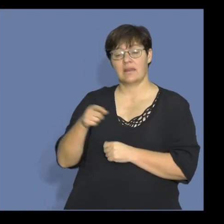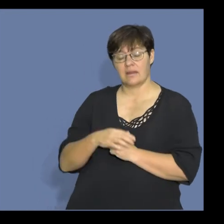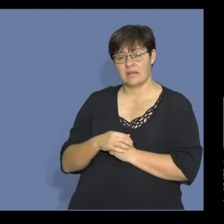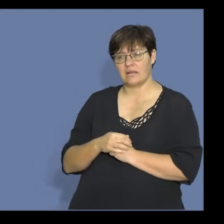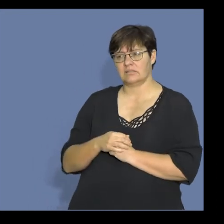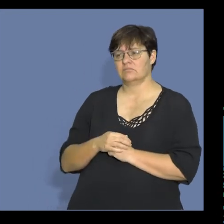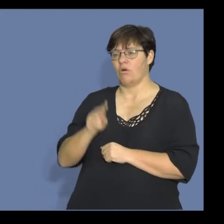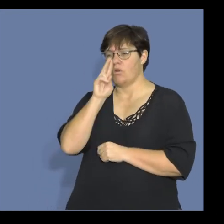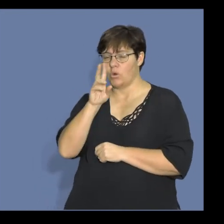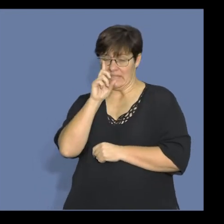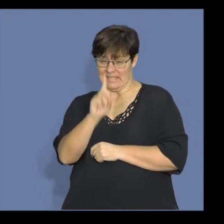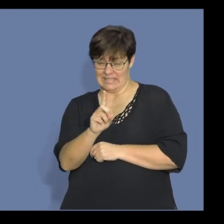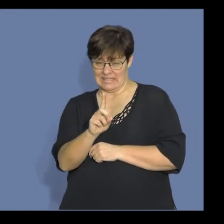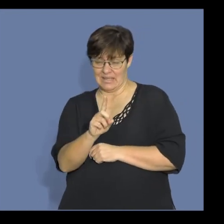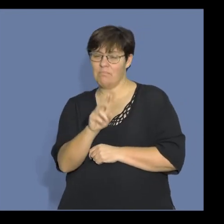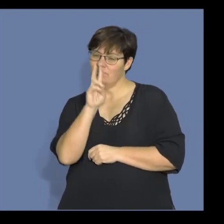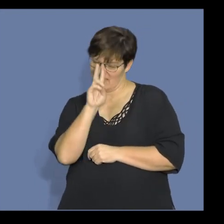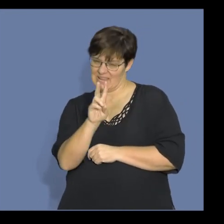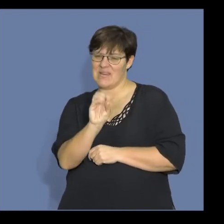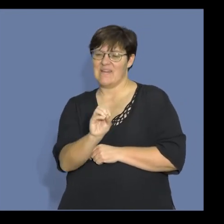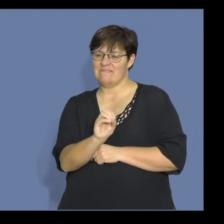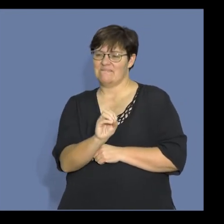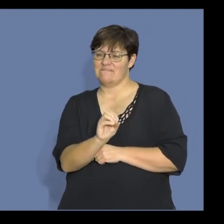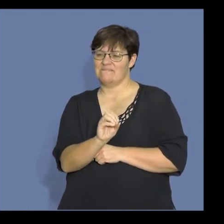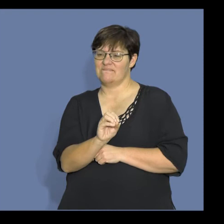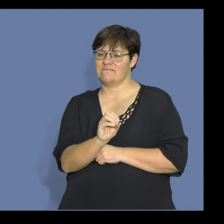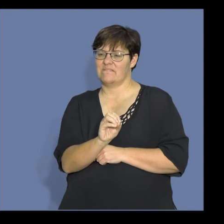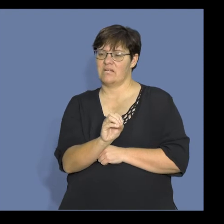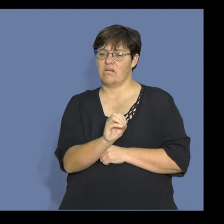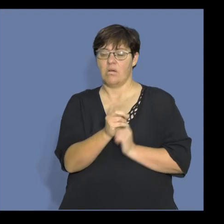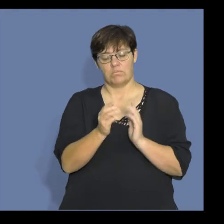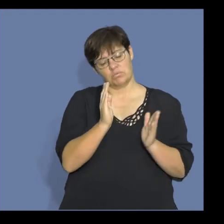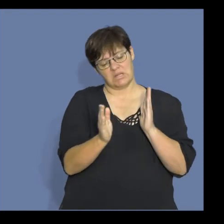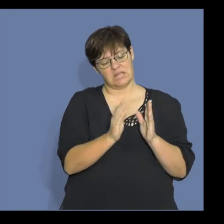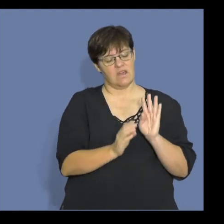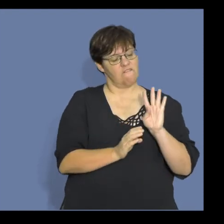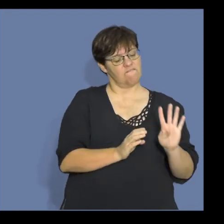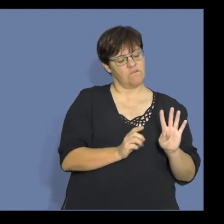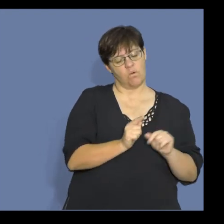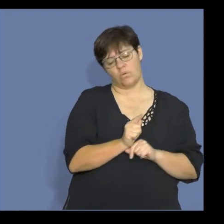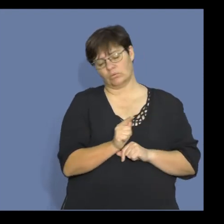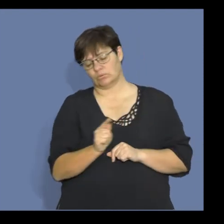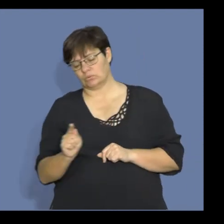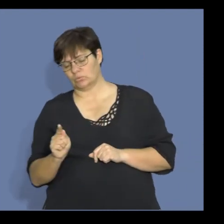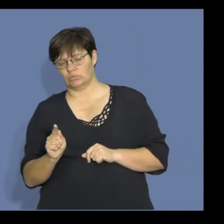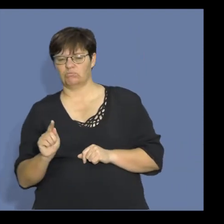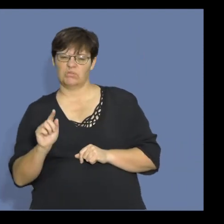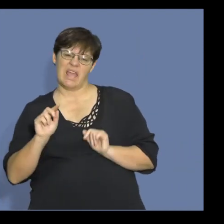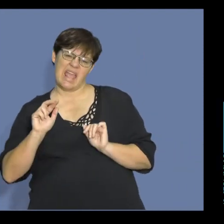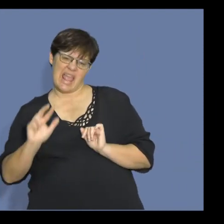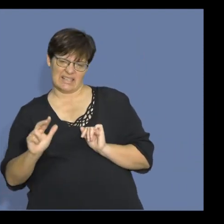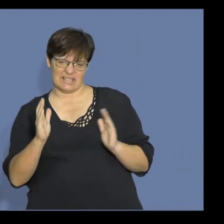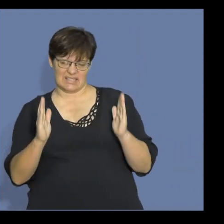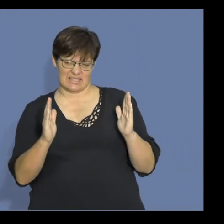be, when we look at species D, we can see that it basically can exist between approximately 4 to